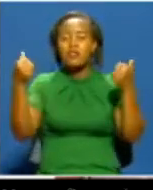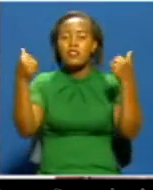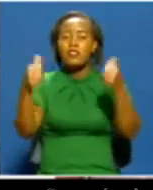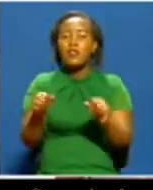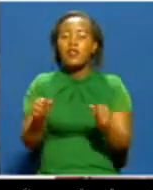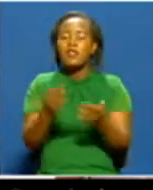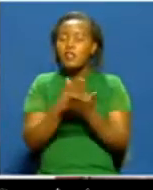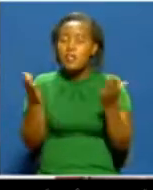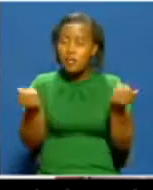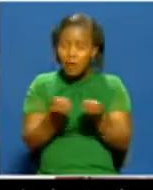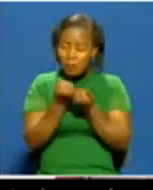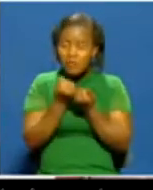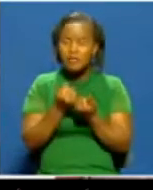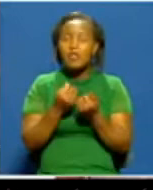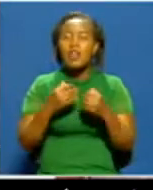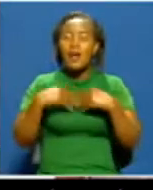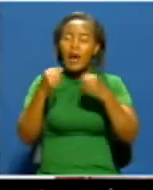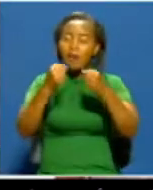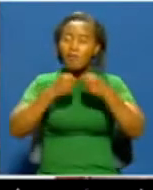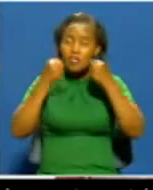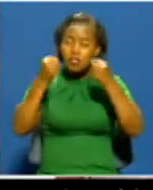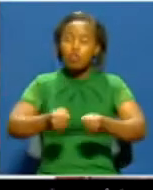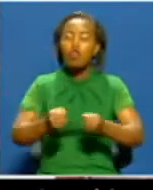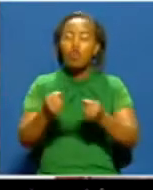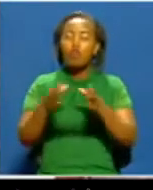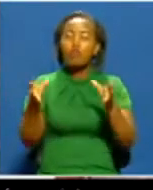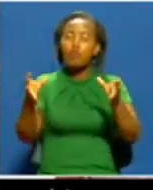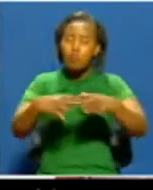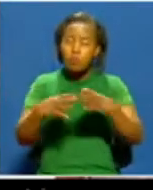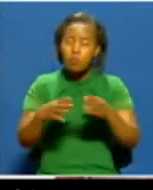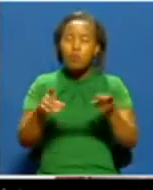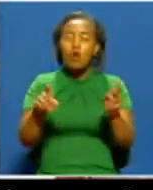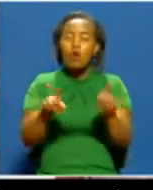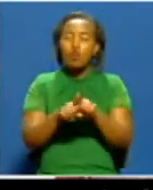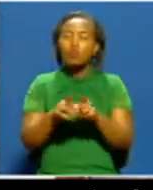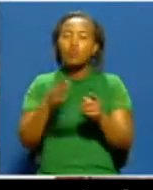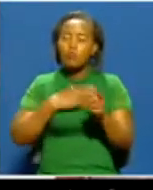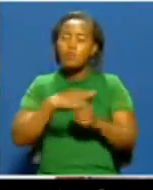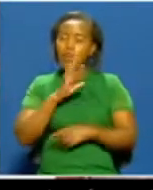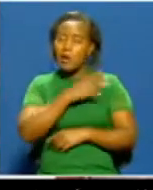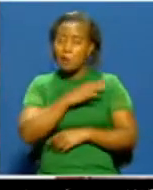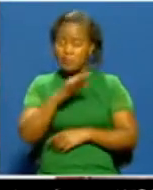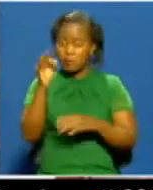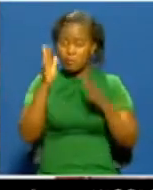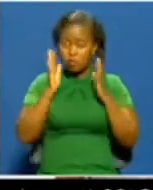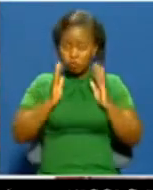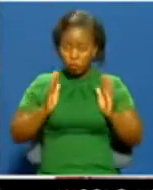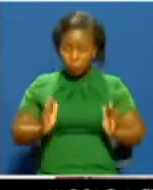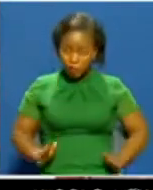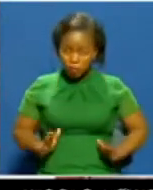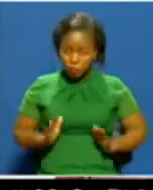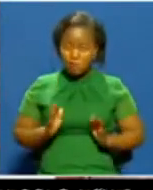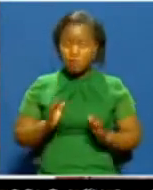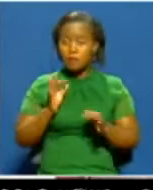team, I'm a spiritual person, and we'll handle it one way or another. What